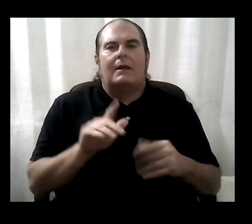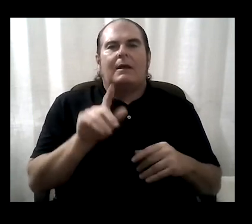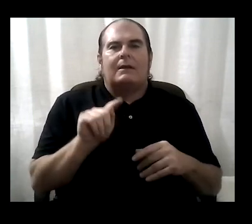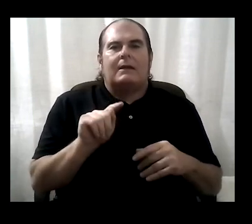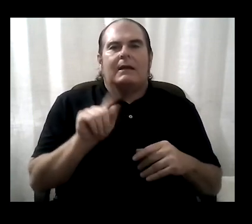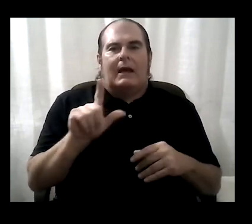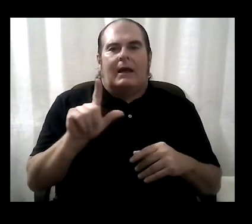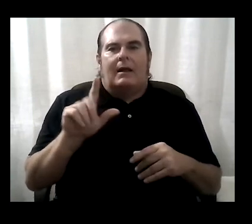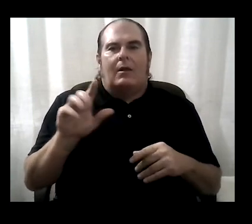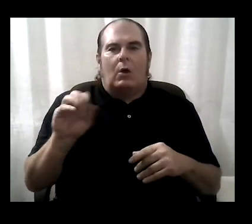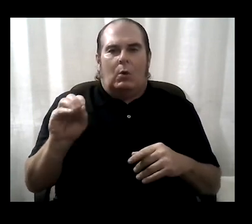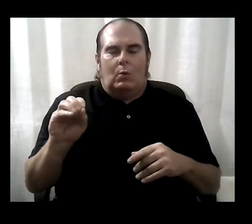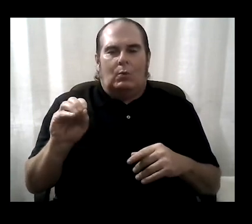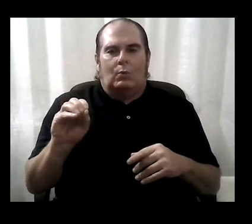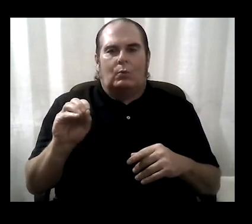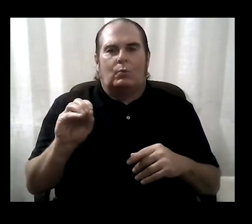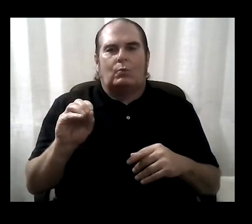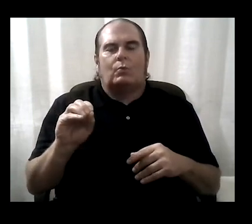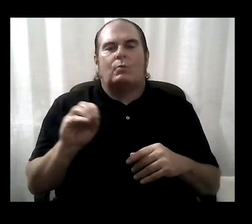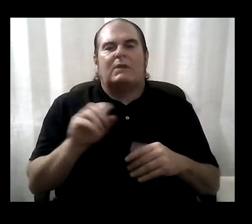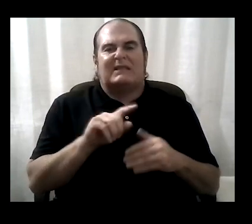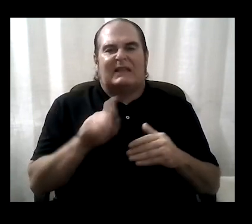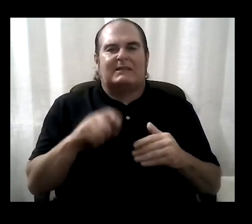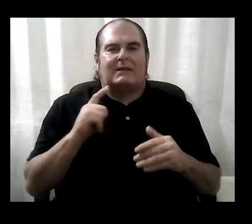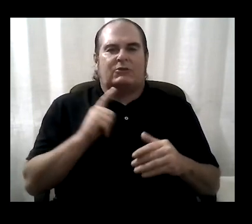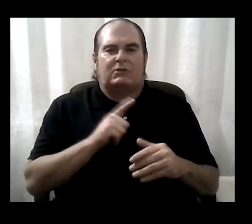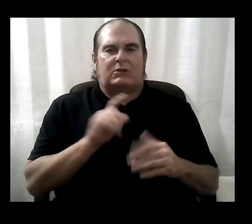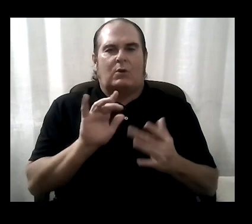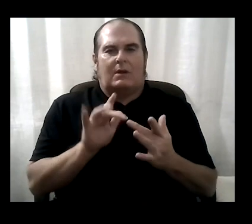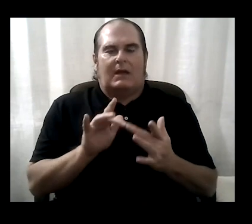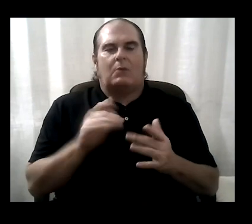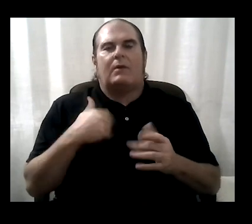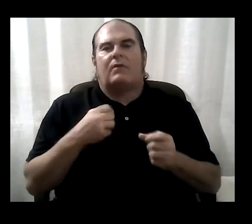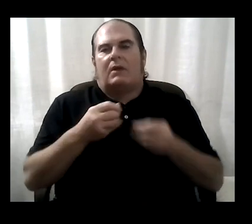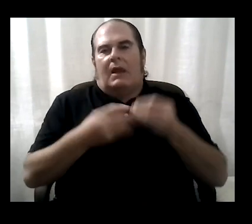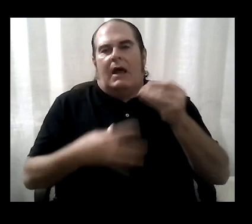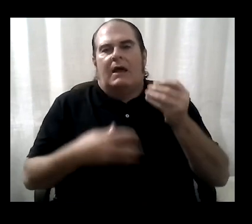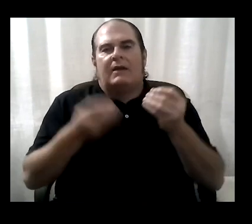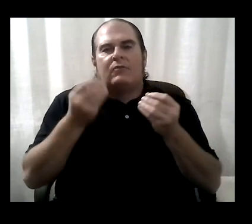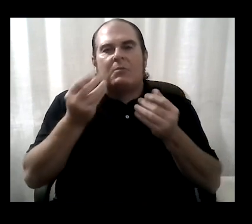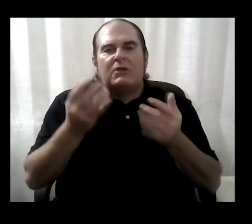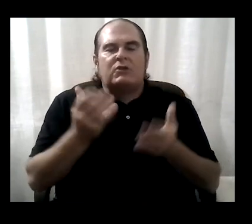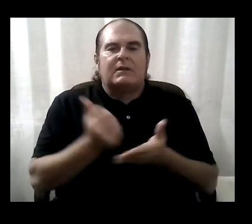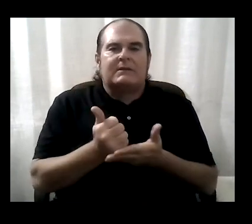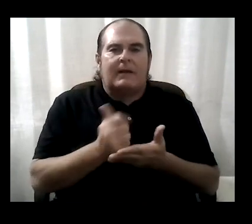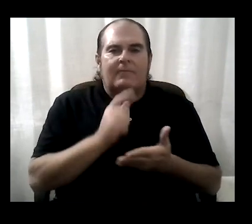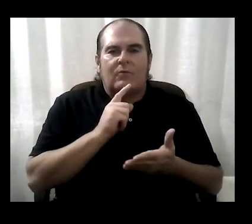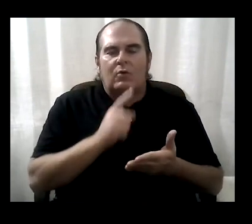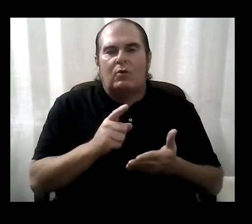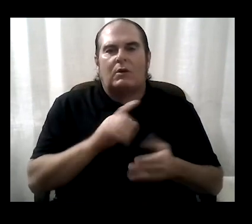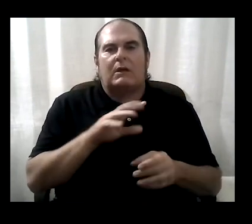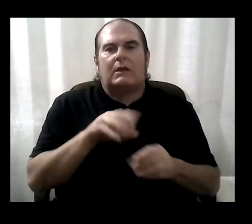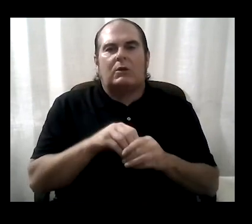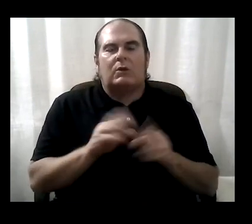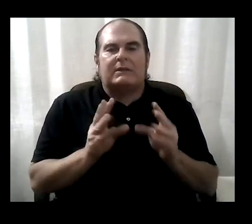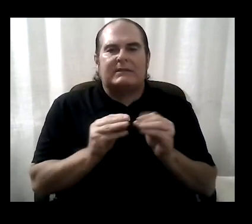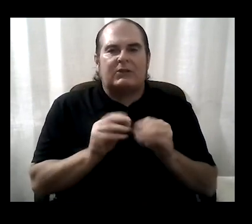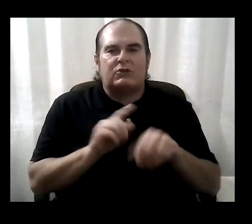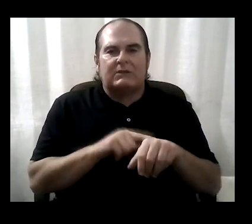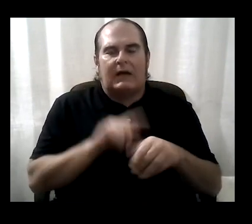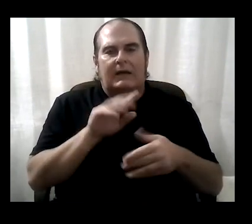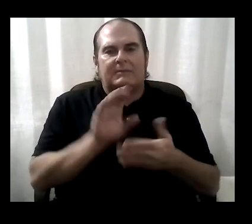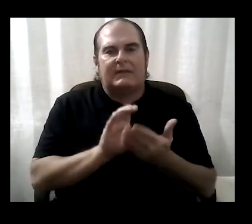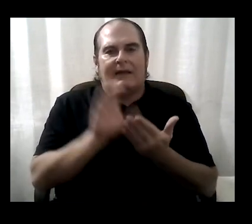the TLO. As you can see, we have a lot of really useful information here, including sessions